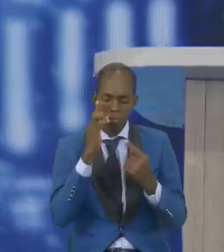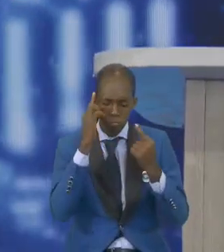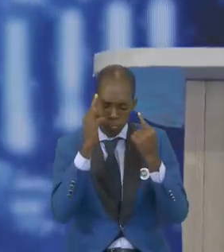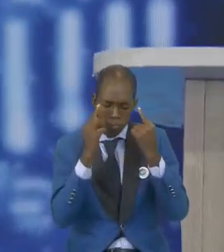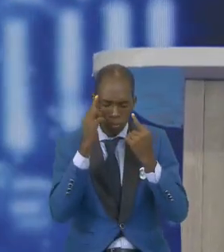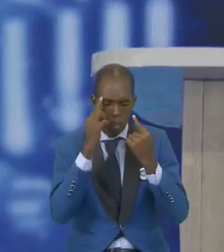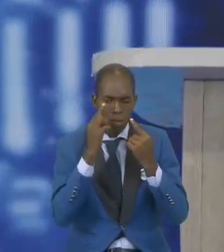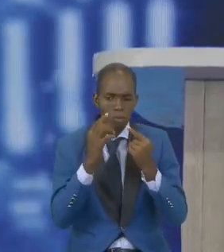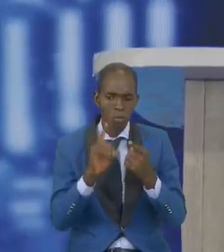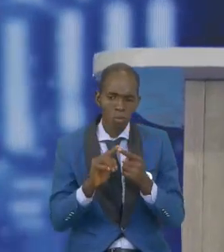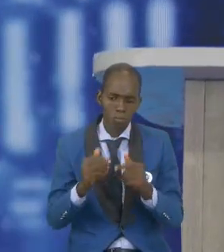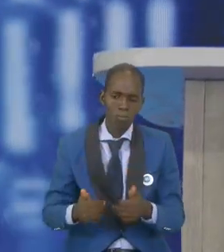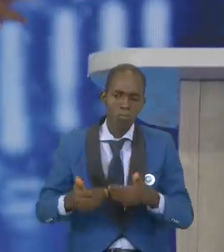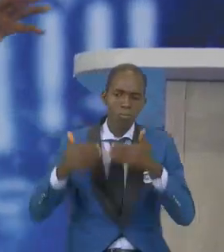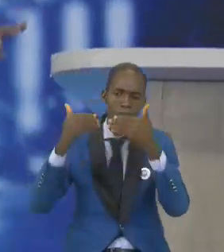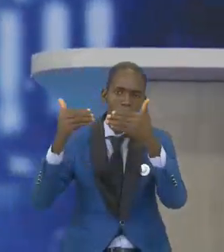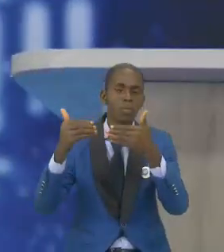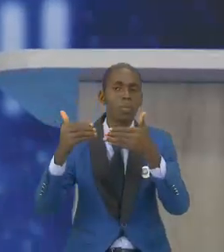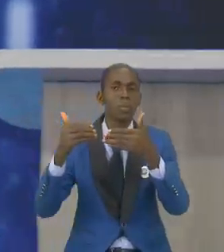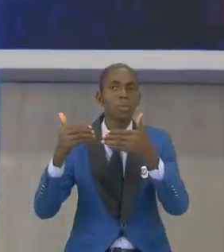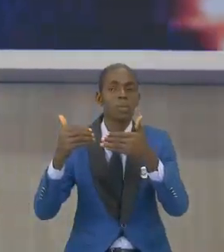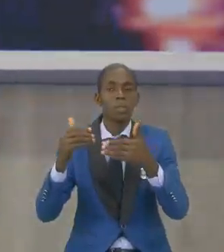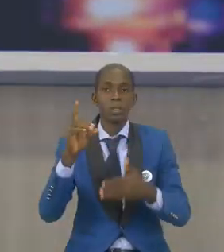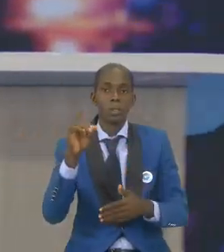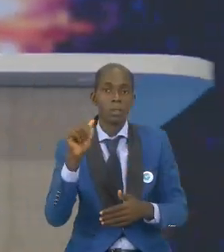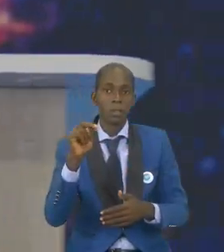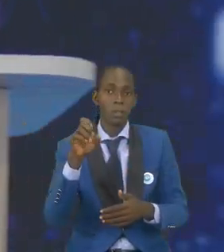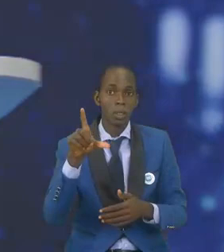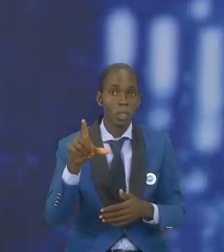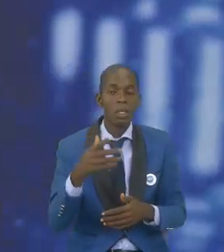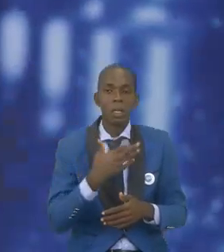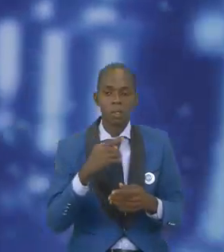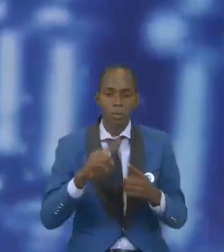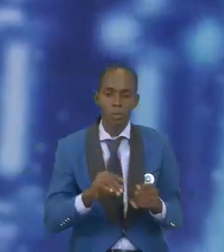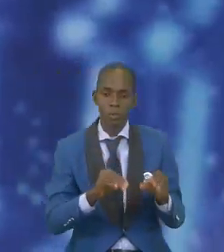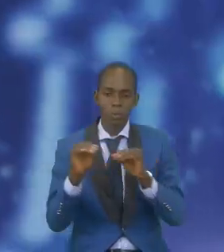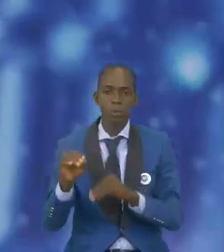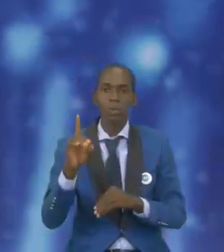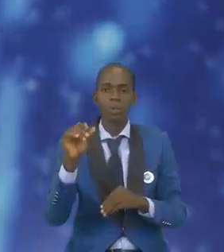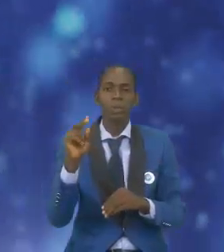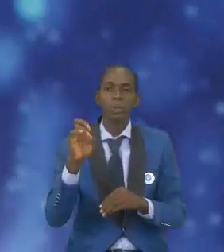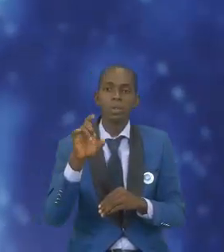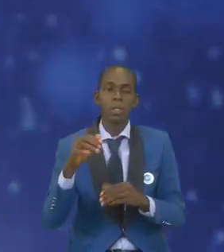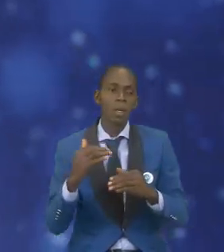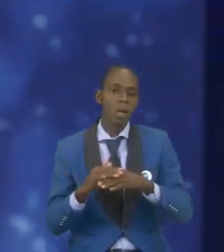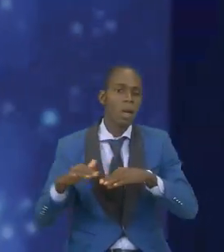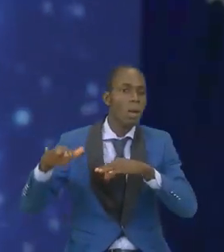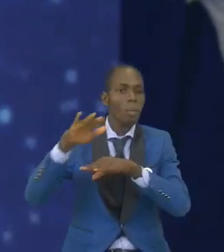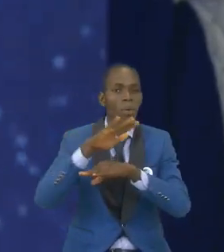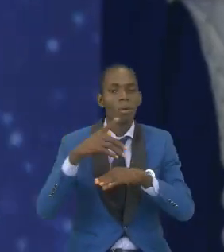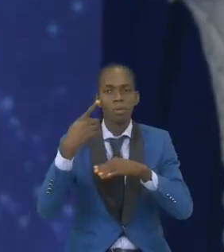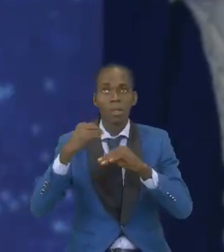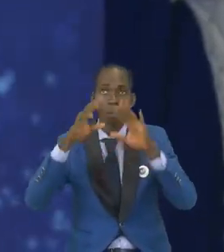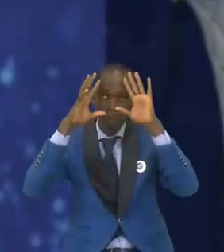him, and he will set him above the presidents in his